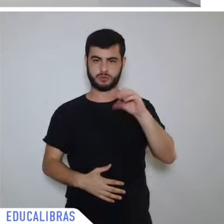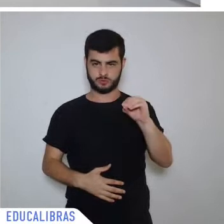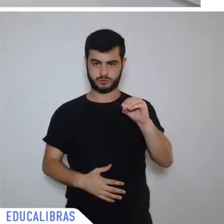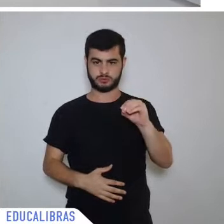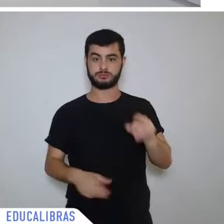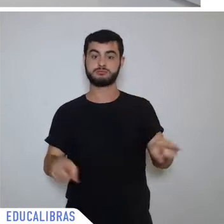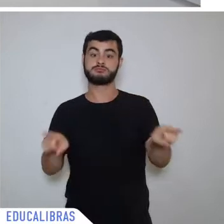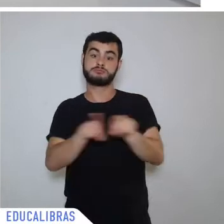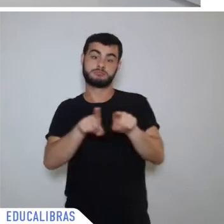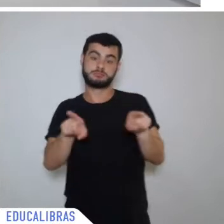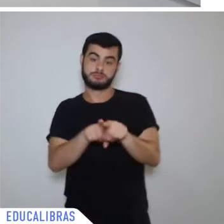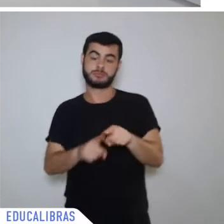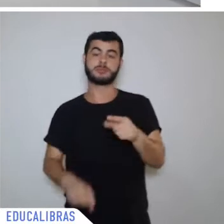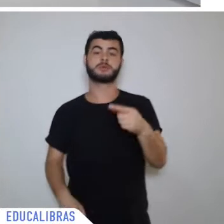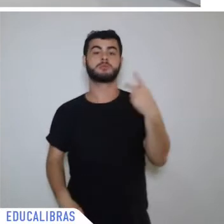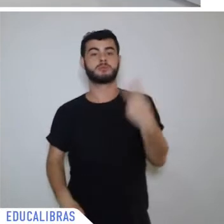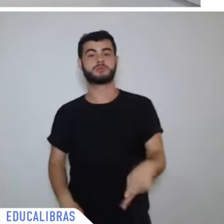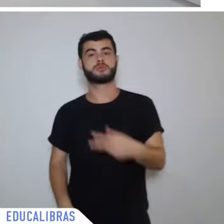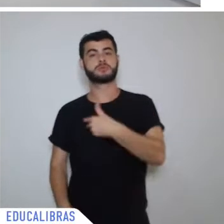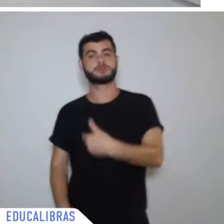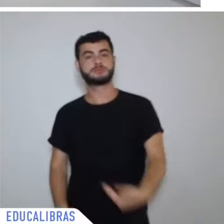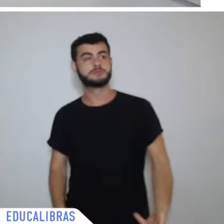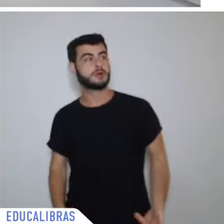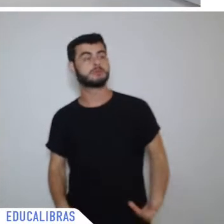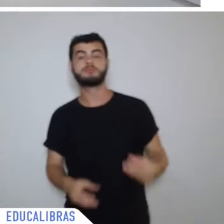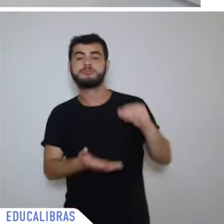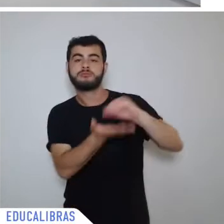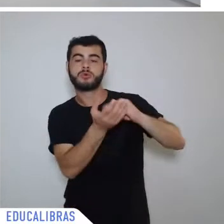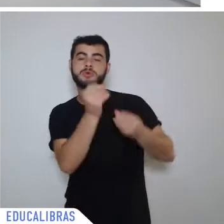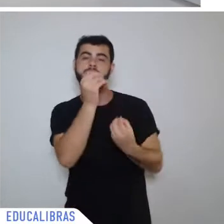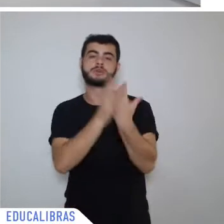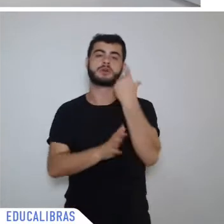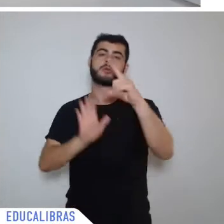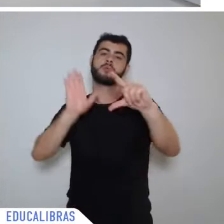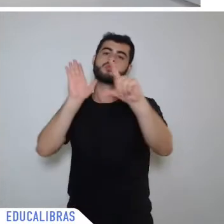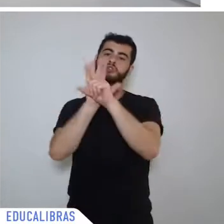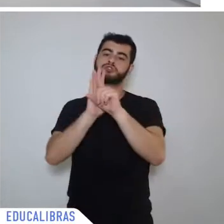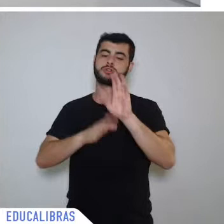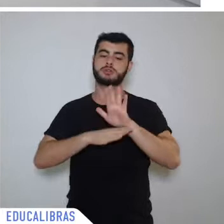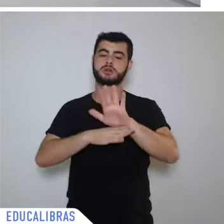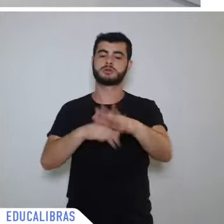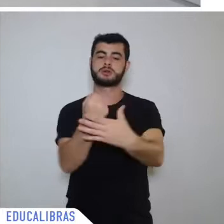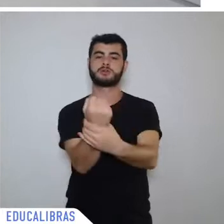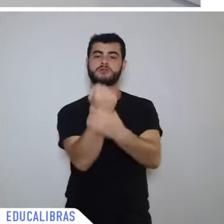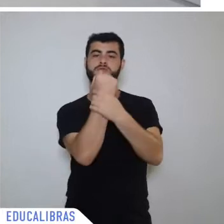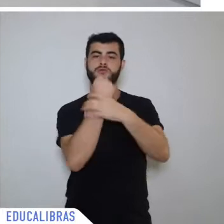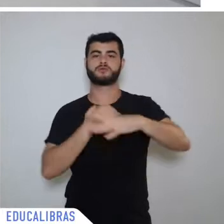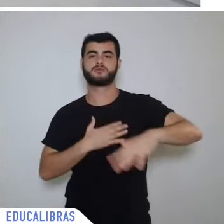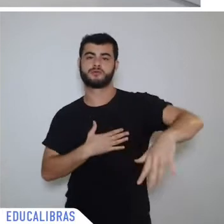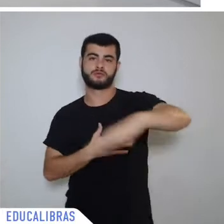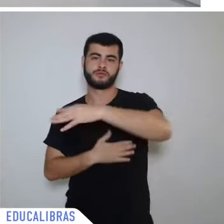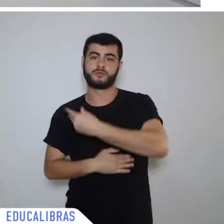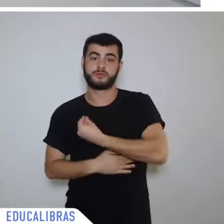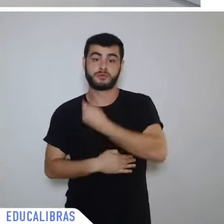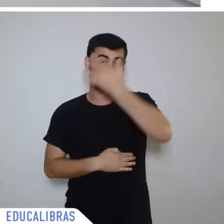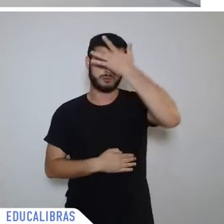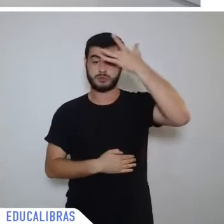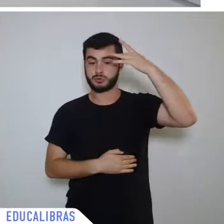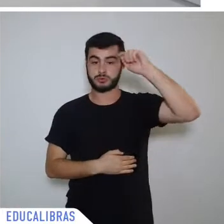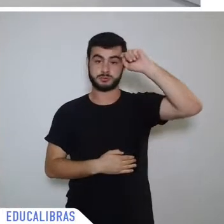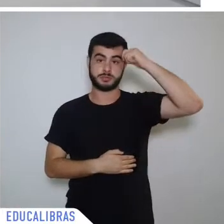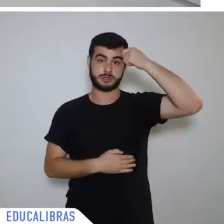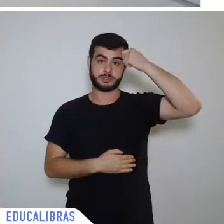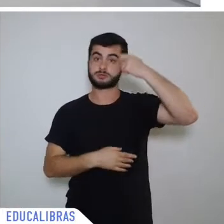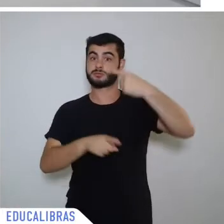life, public policies that ensure life and not the extermination of the Black